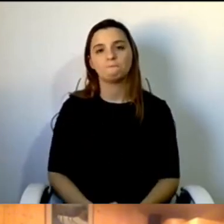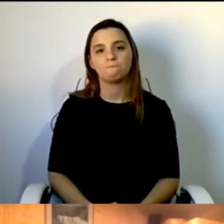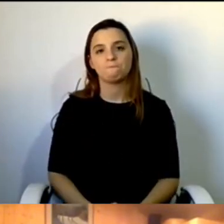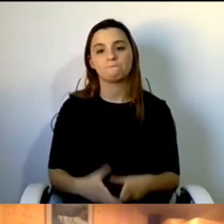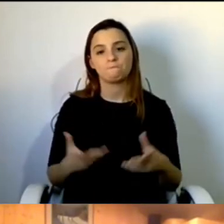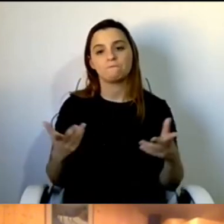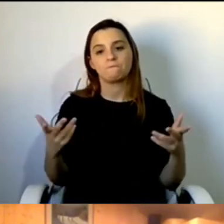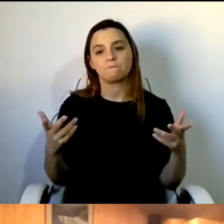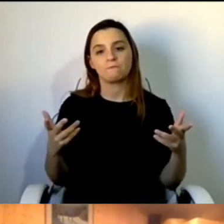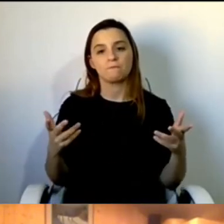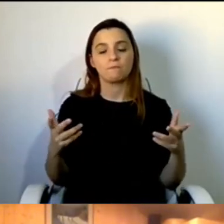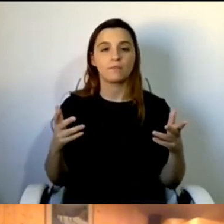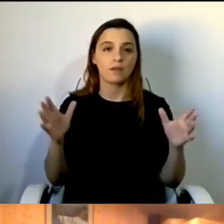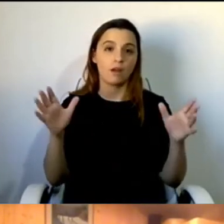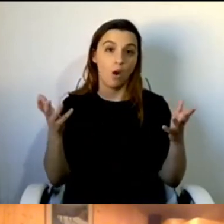those, around